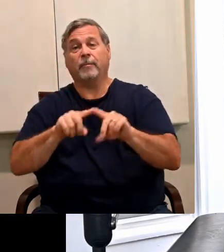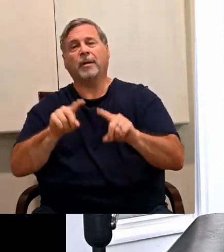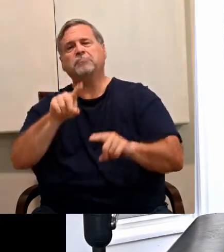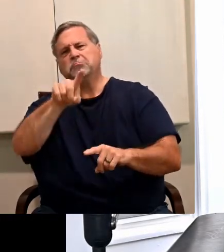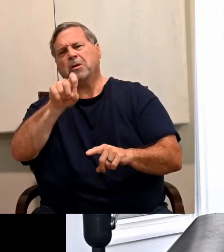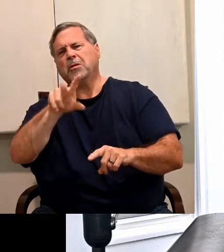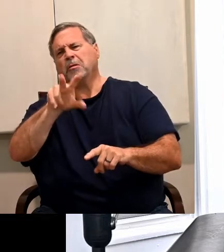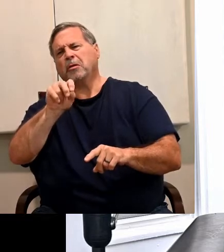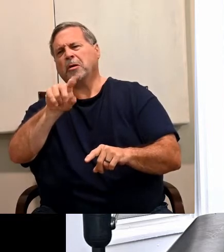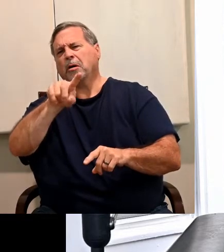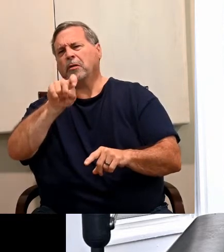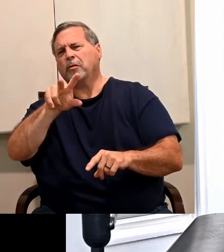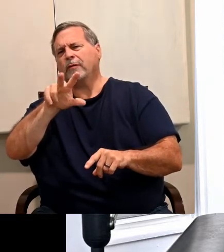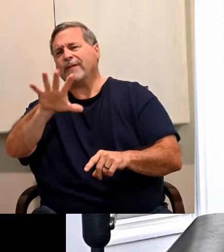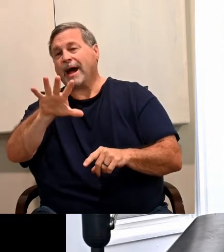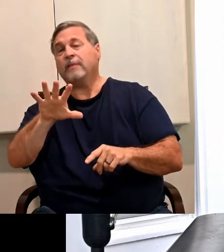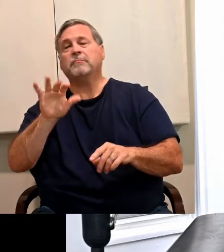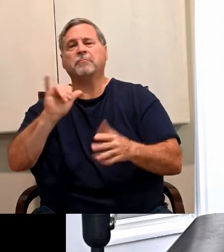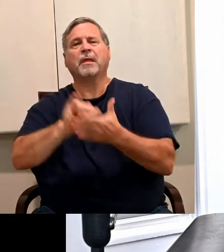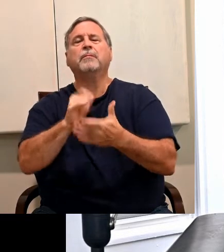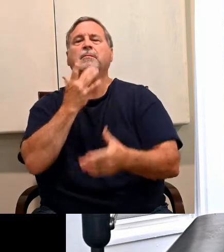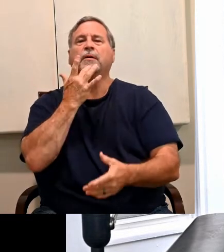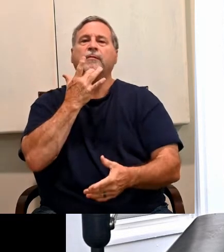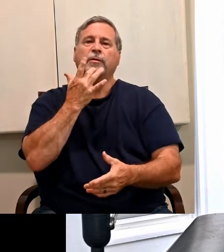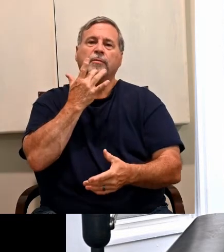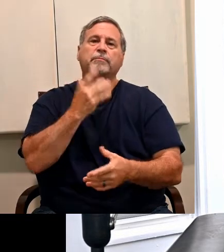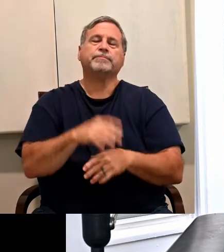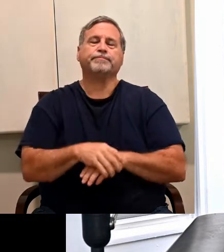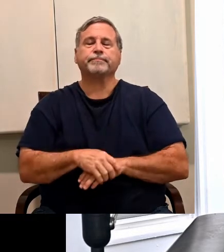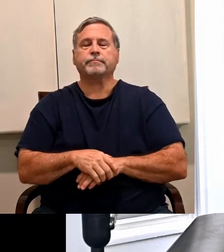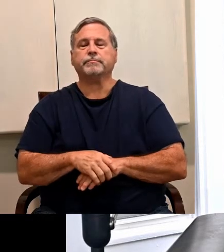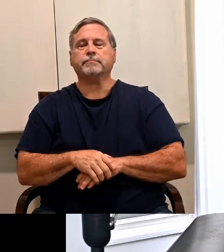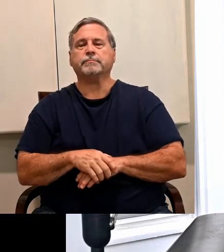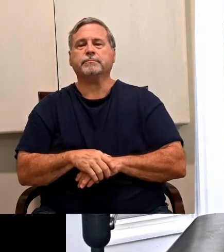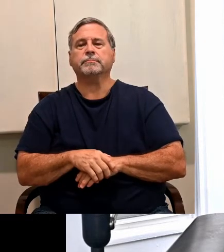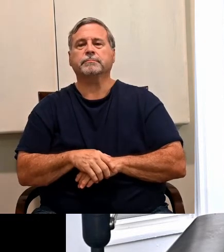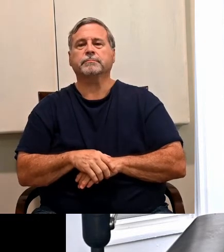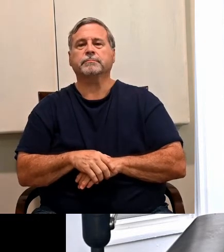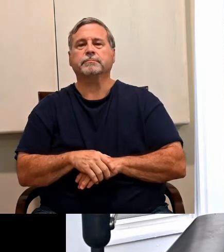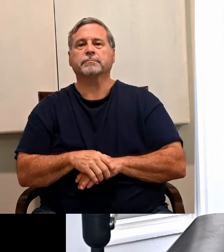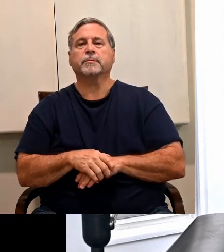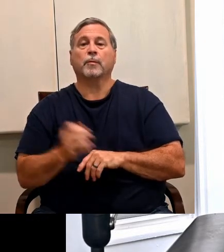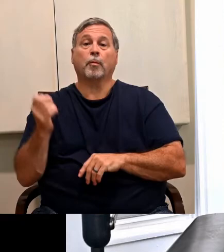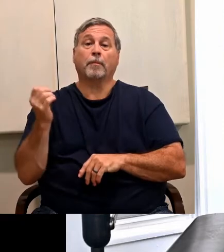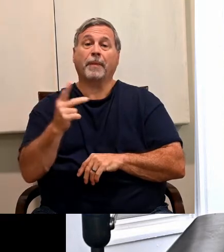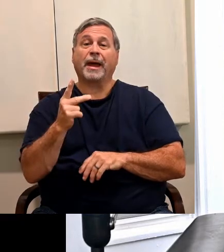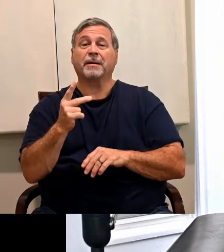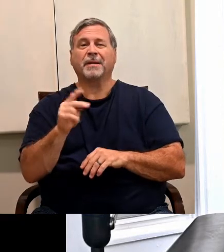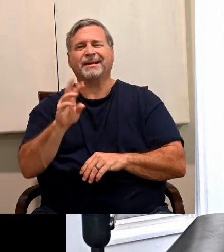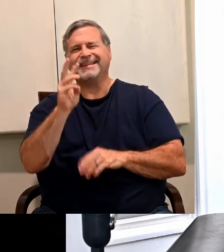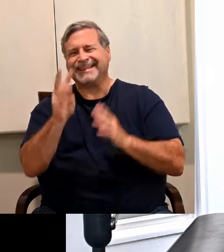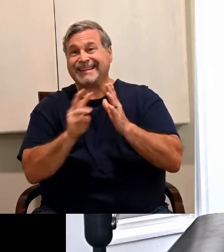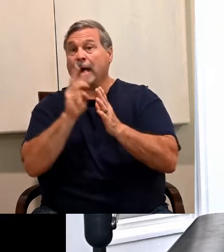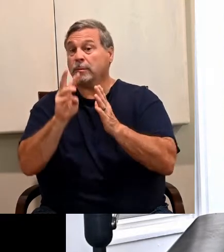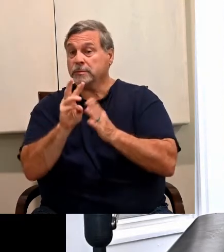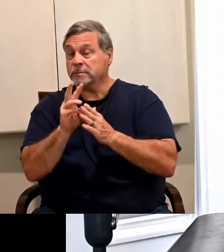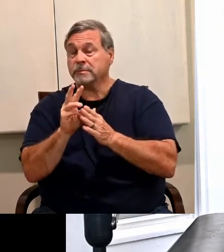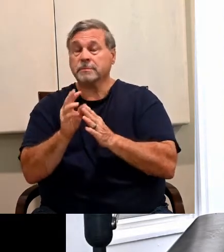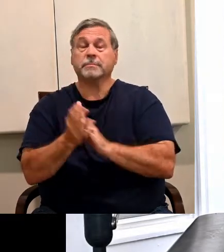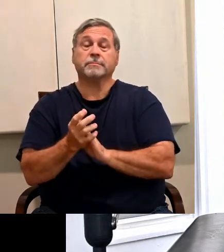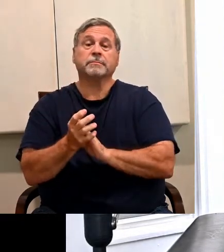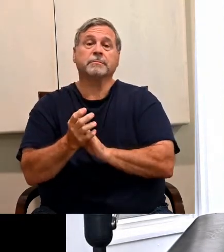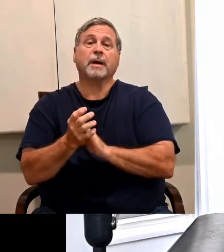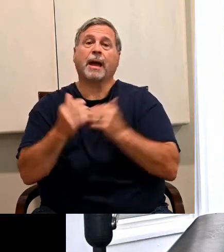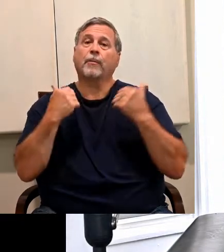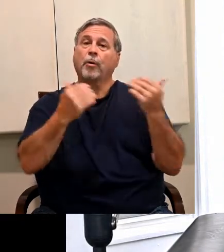but 130, 135 is a medium rare. That's where I like to eat it. That's what we're going to end up with. So we'll be back in